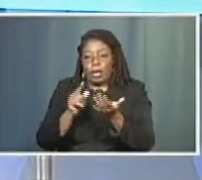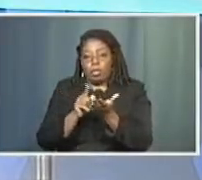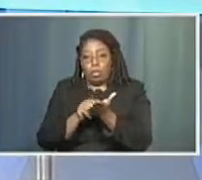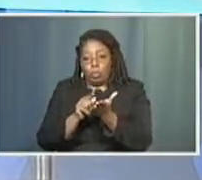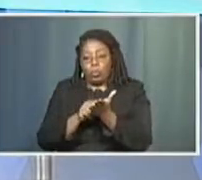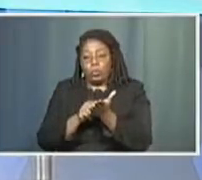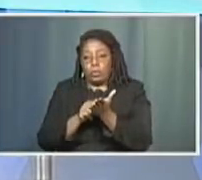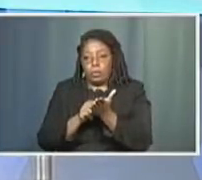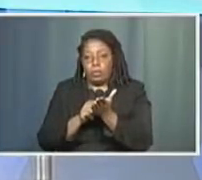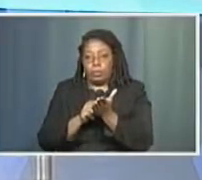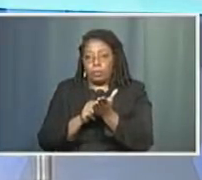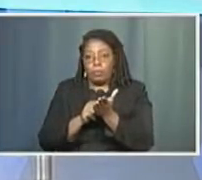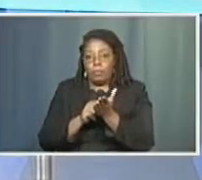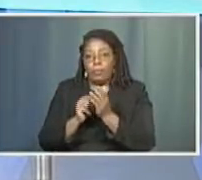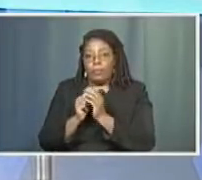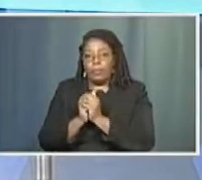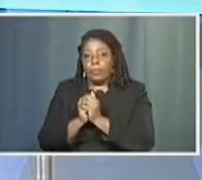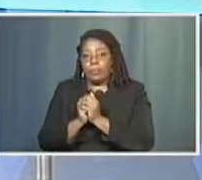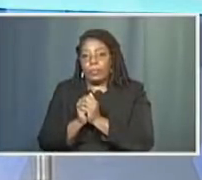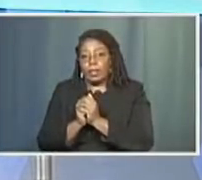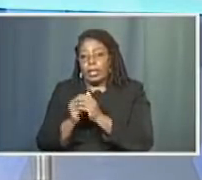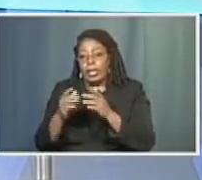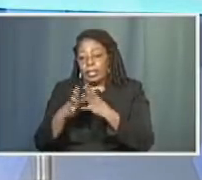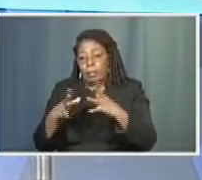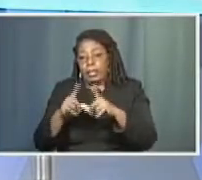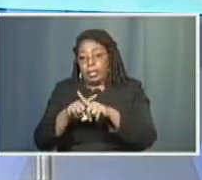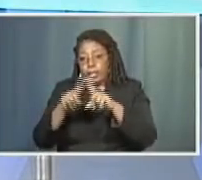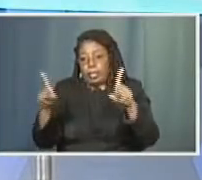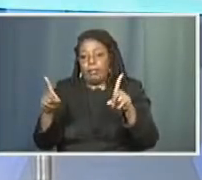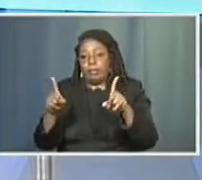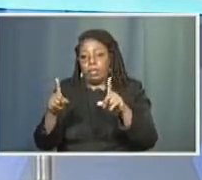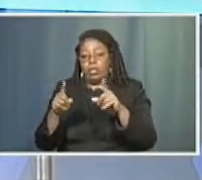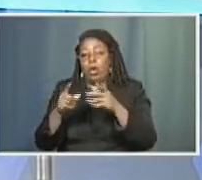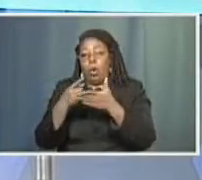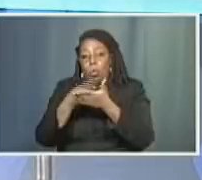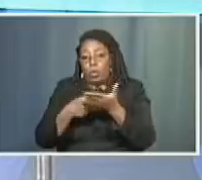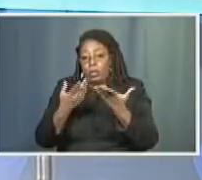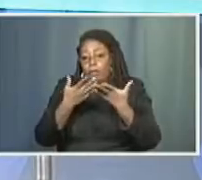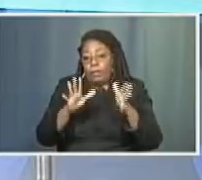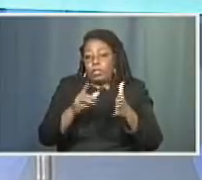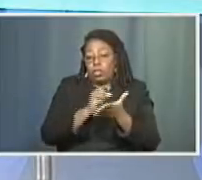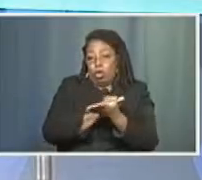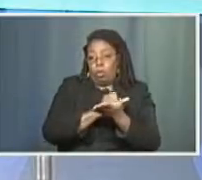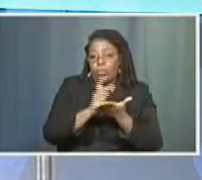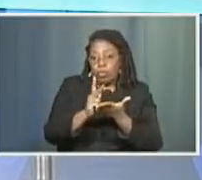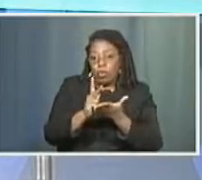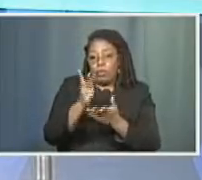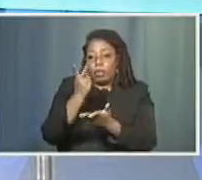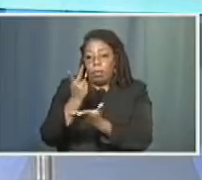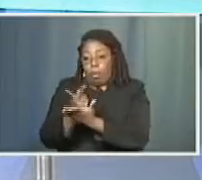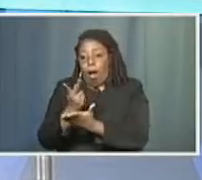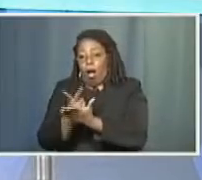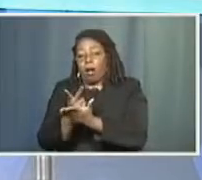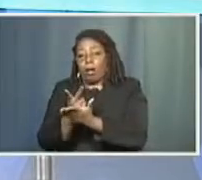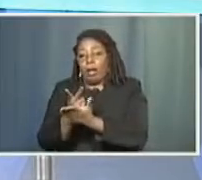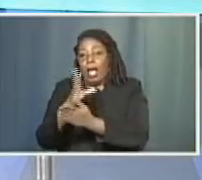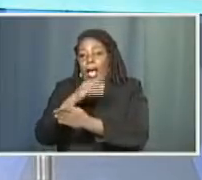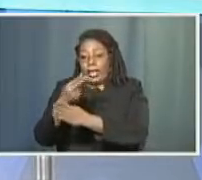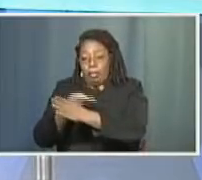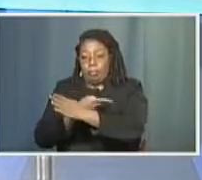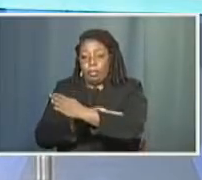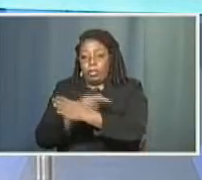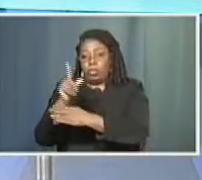from Parliament. A stark difference between what was approved for the Bahamas Public Parks and Beaches Authority in